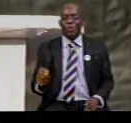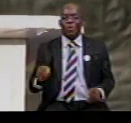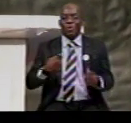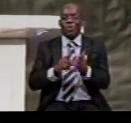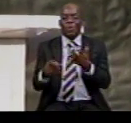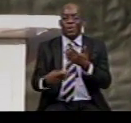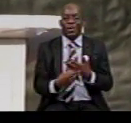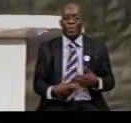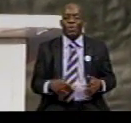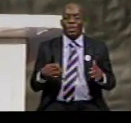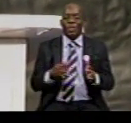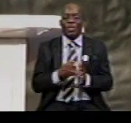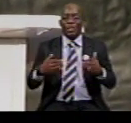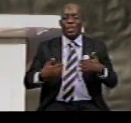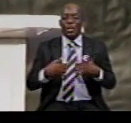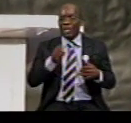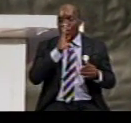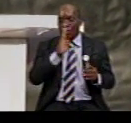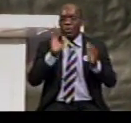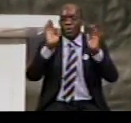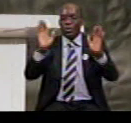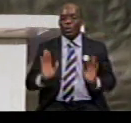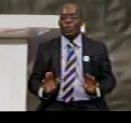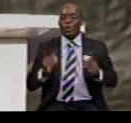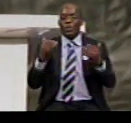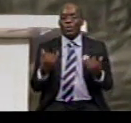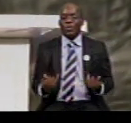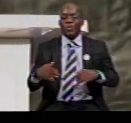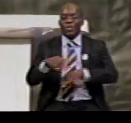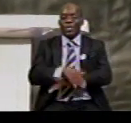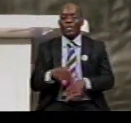Tonight is going to be more wonderful.